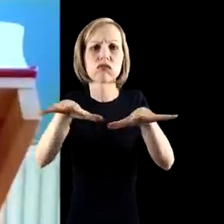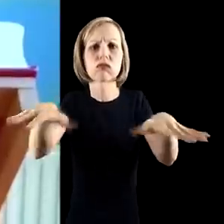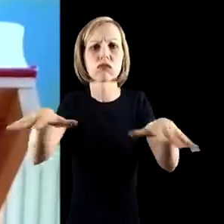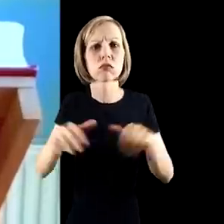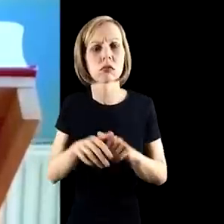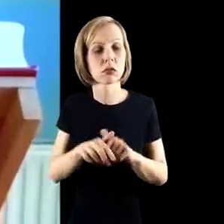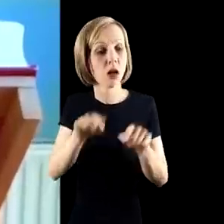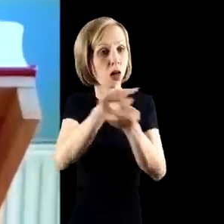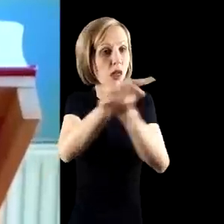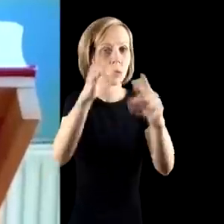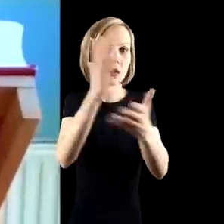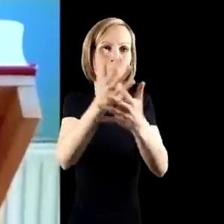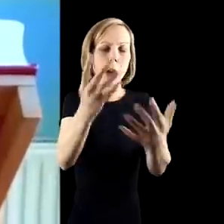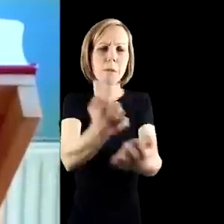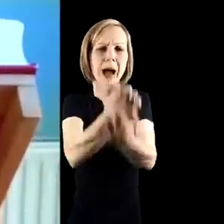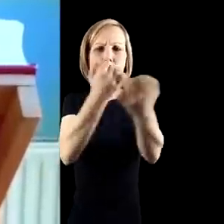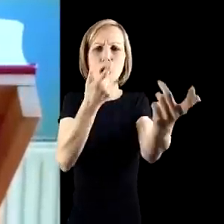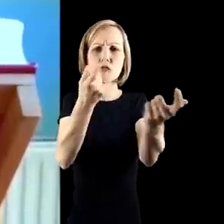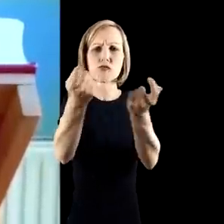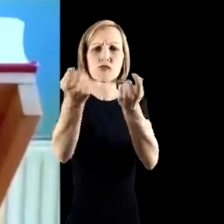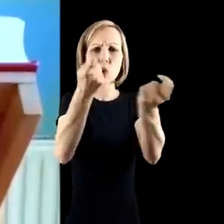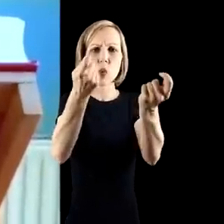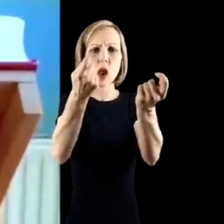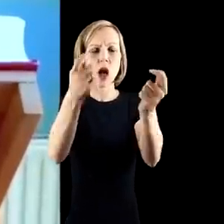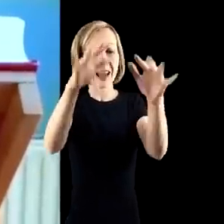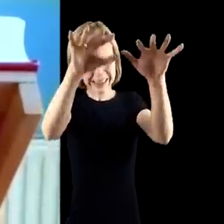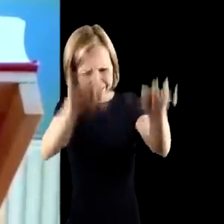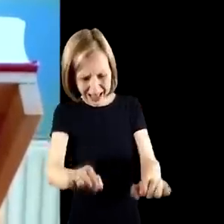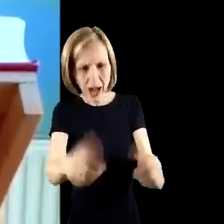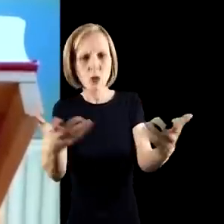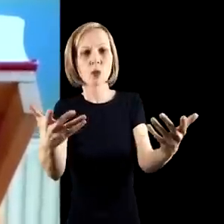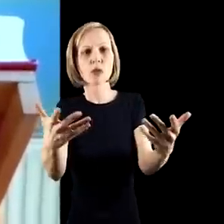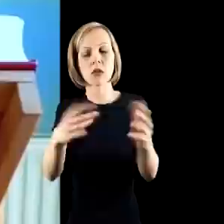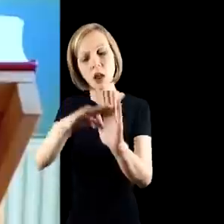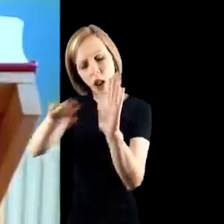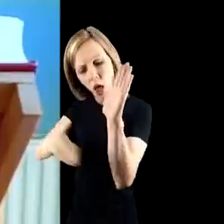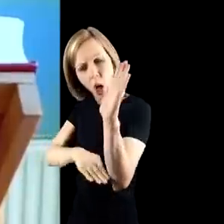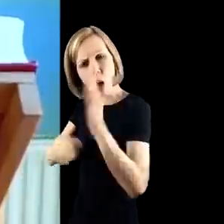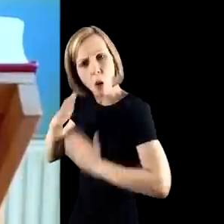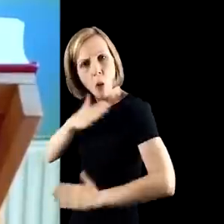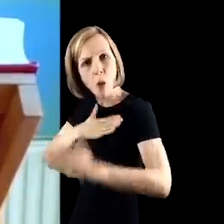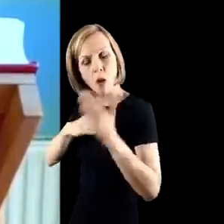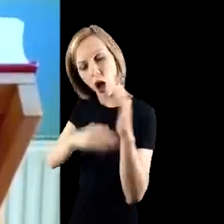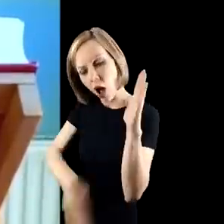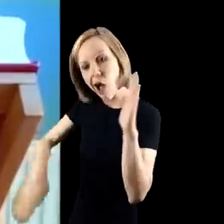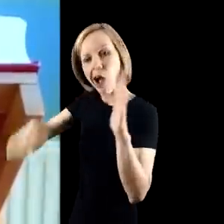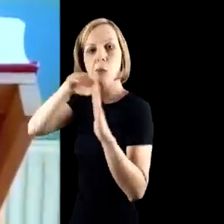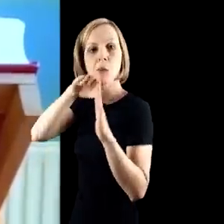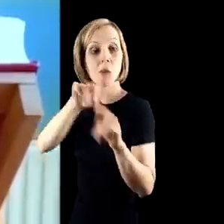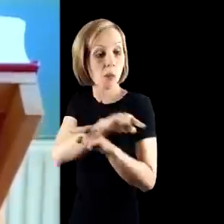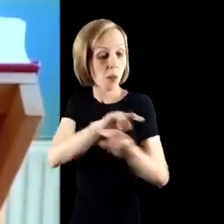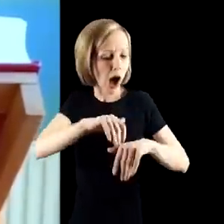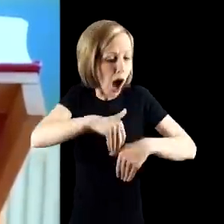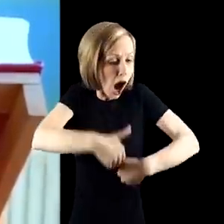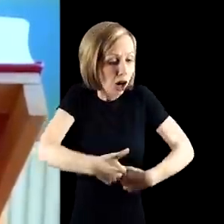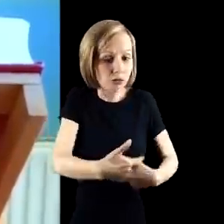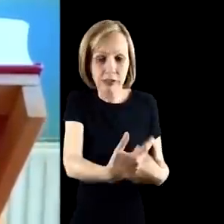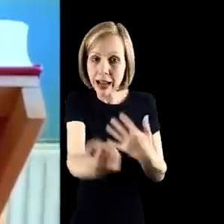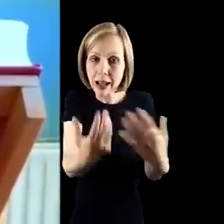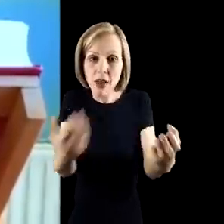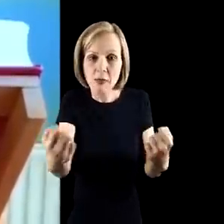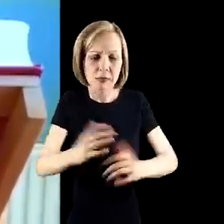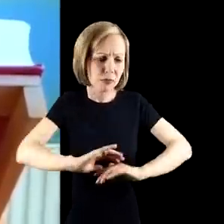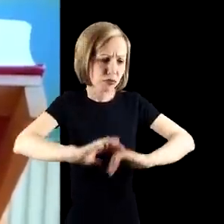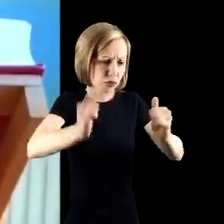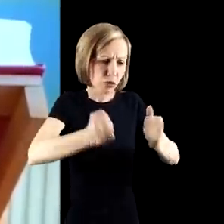the powerful from their thrones and lifted up the lowly. He has filled the hungry with good things